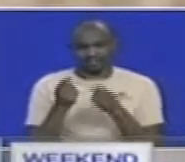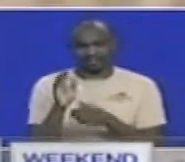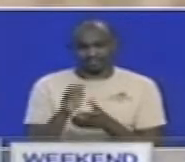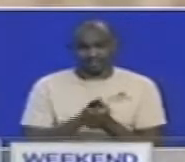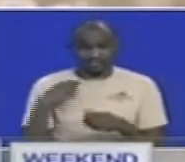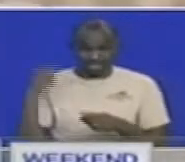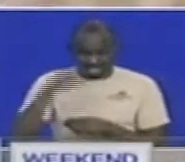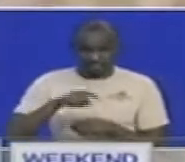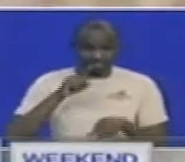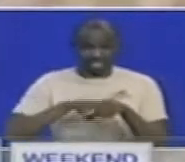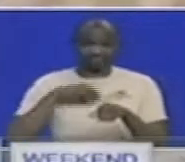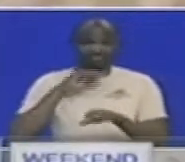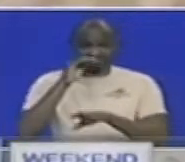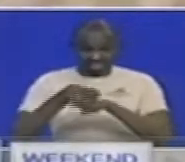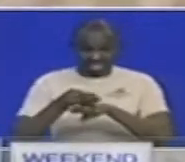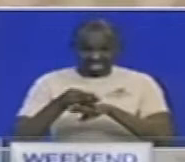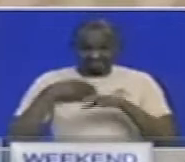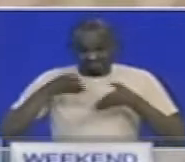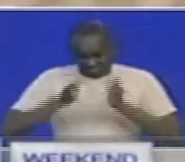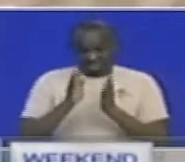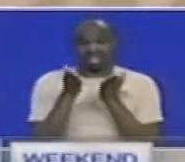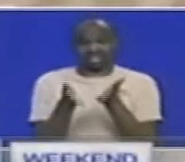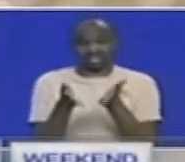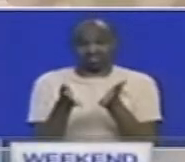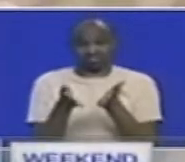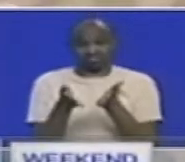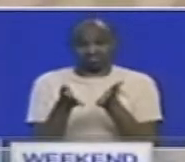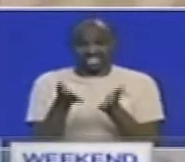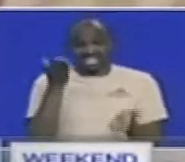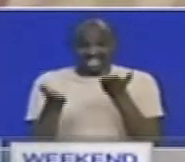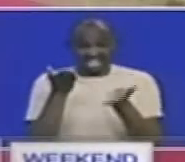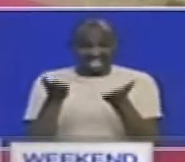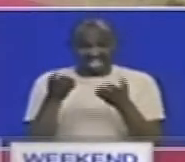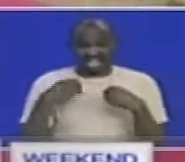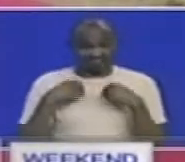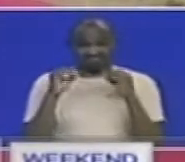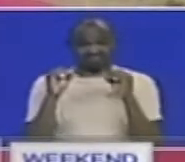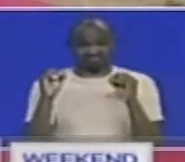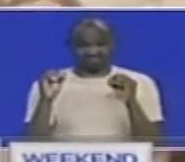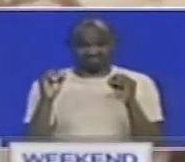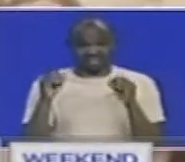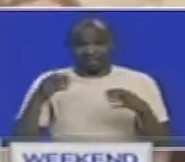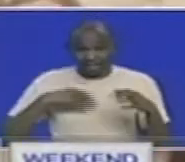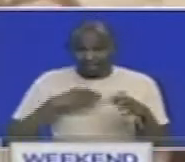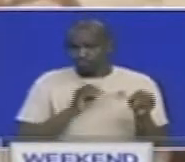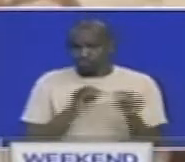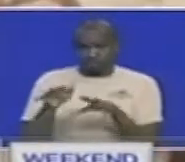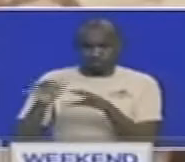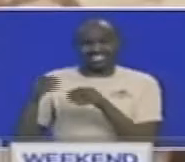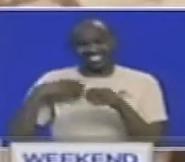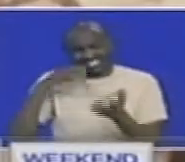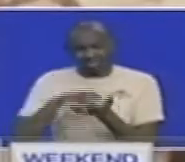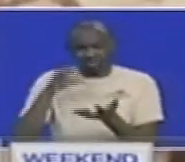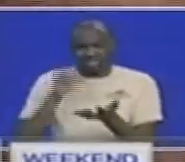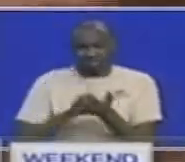Nilikuja nikiwa mjamzito nikajifungua hapa clinic hata sikuenda. Mass of people are moving. The situation is